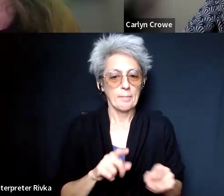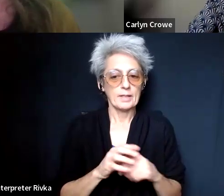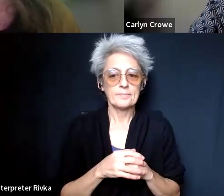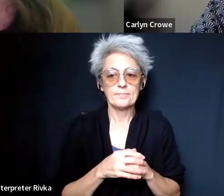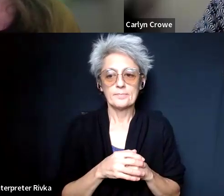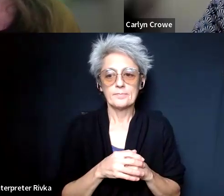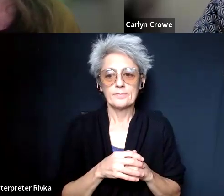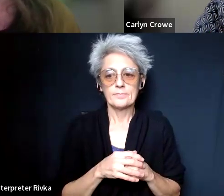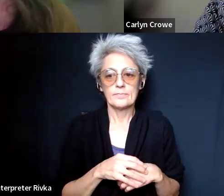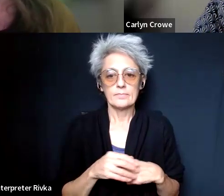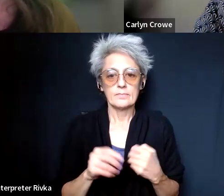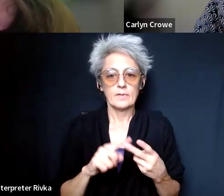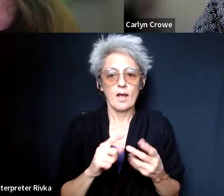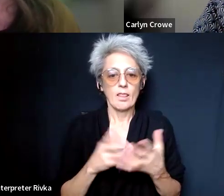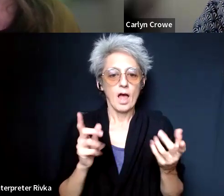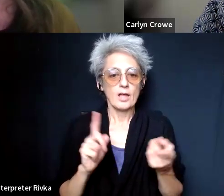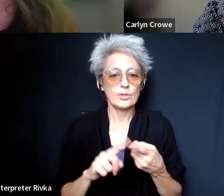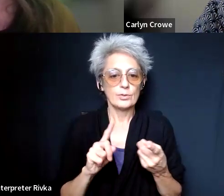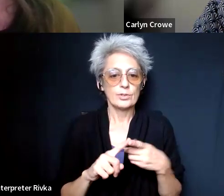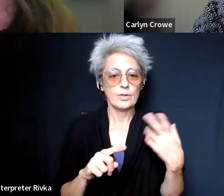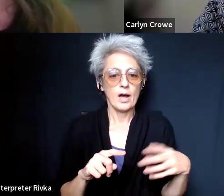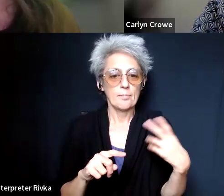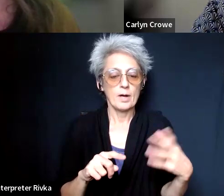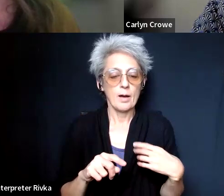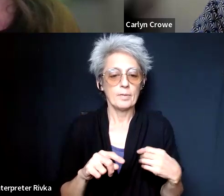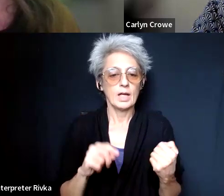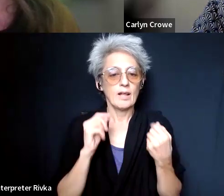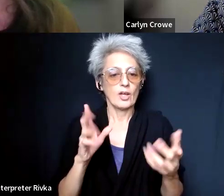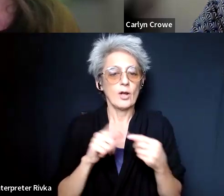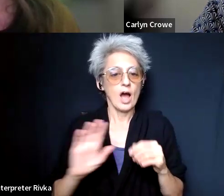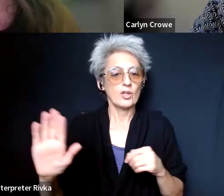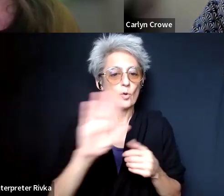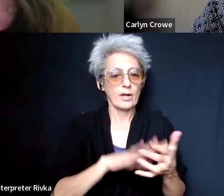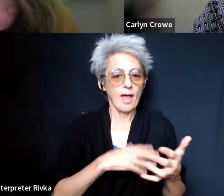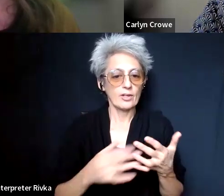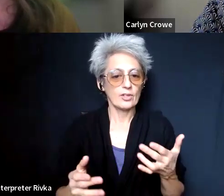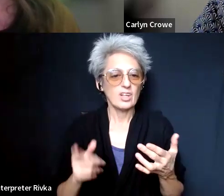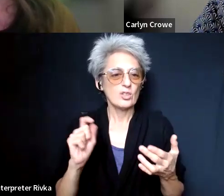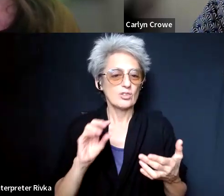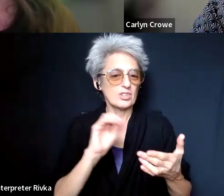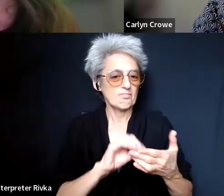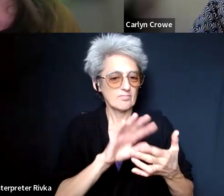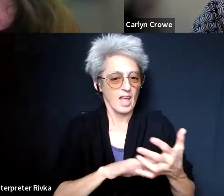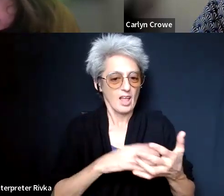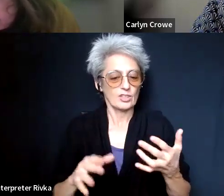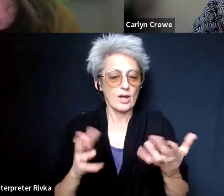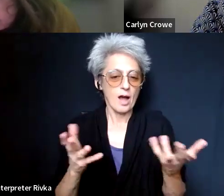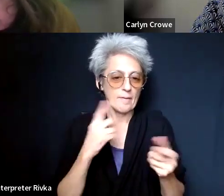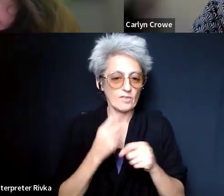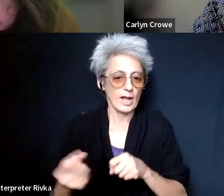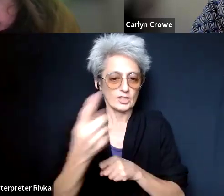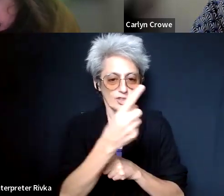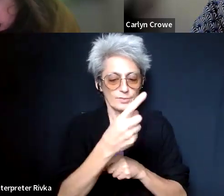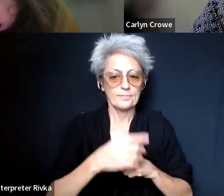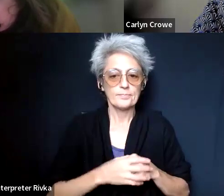have a lot to let you know about on your calendars, to mark your calendars for next year. So we'll